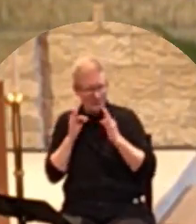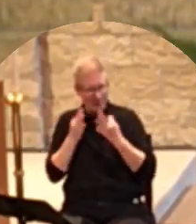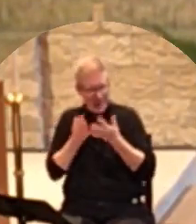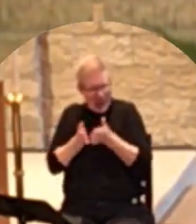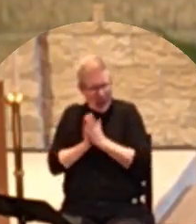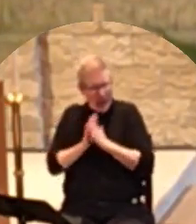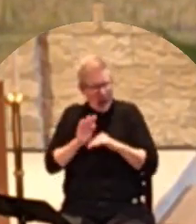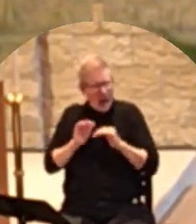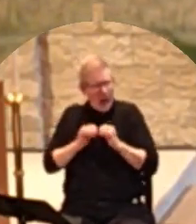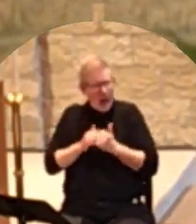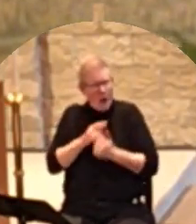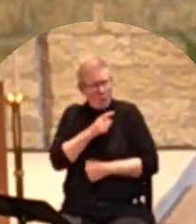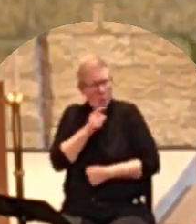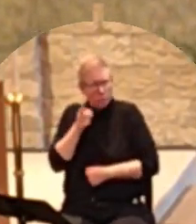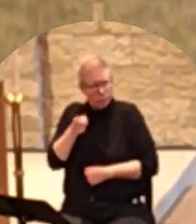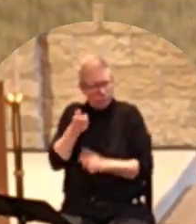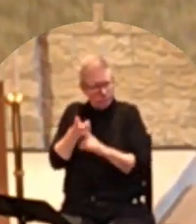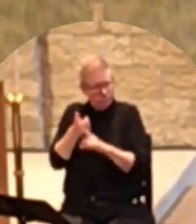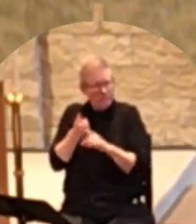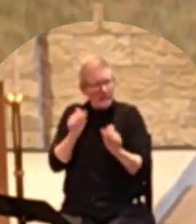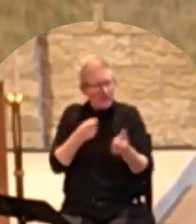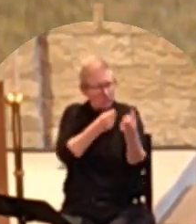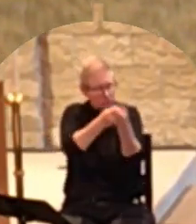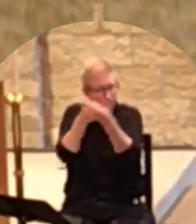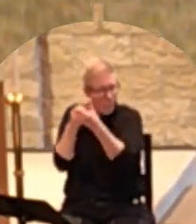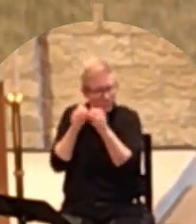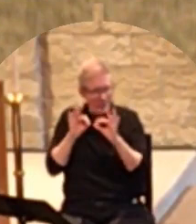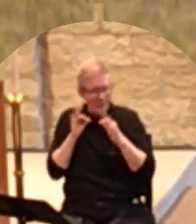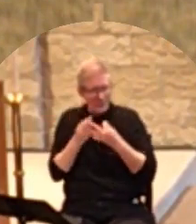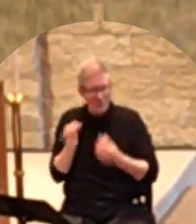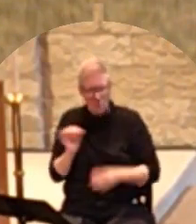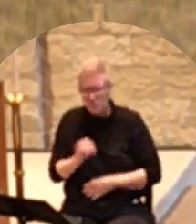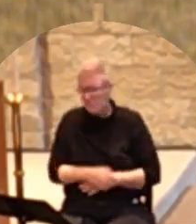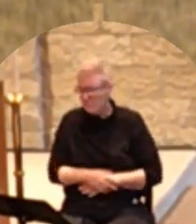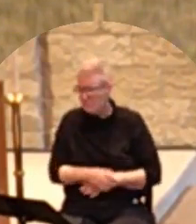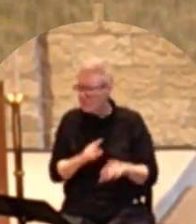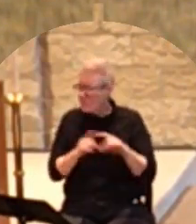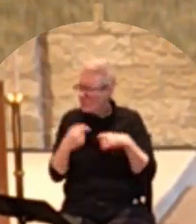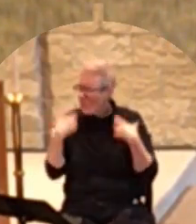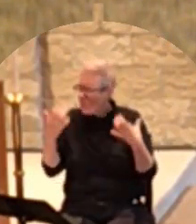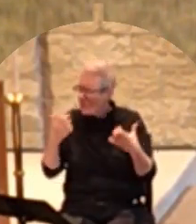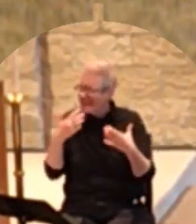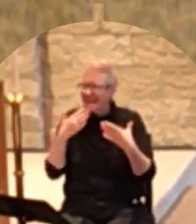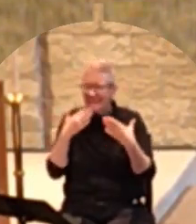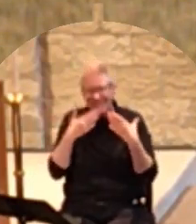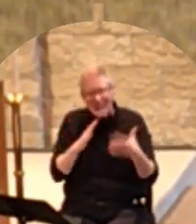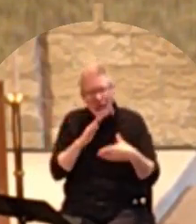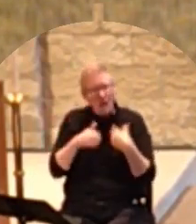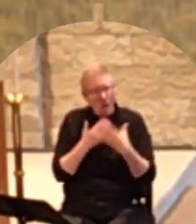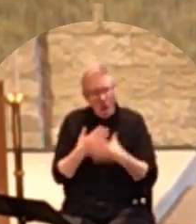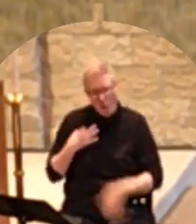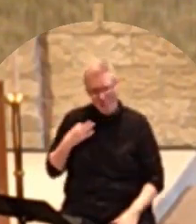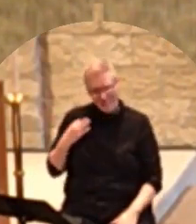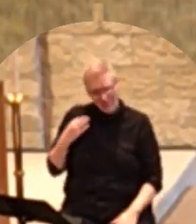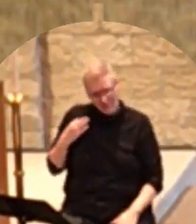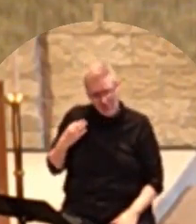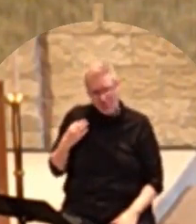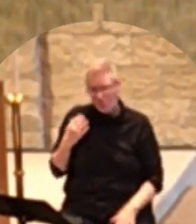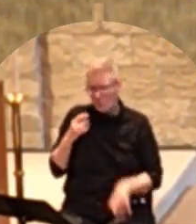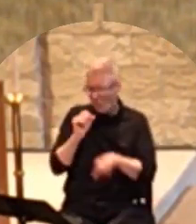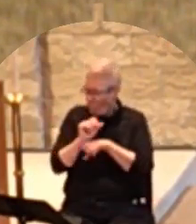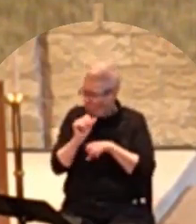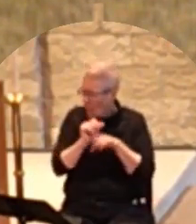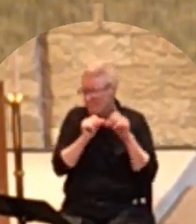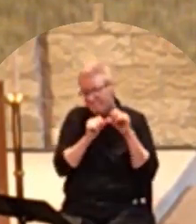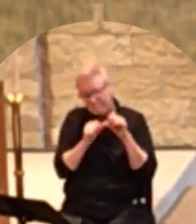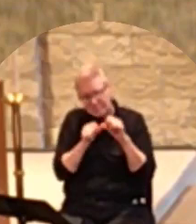time. So, I also want to thank all of the volunteers that are working with Cassidy to make this program